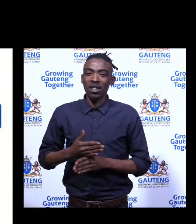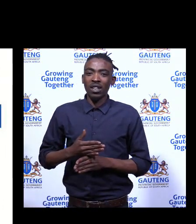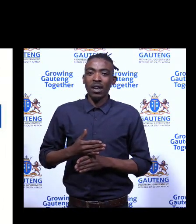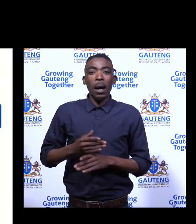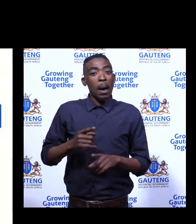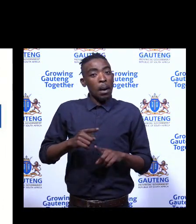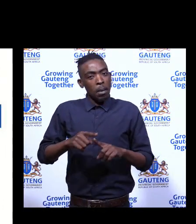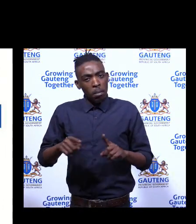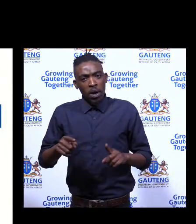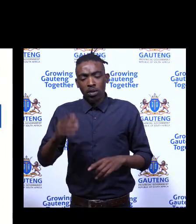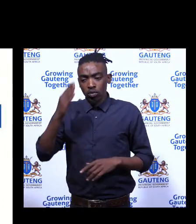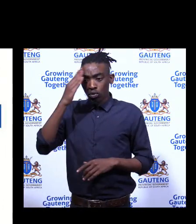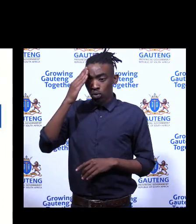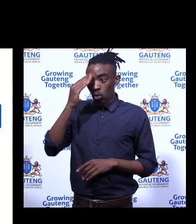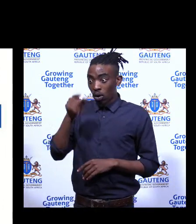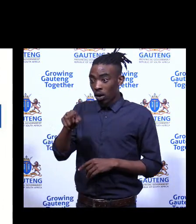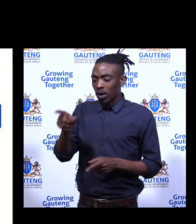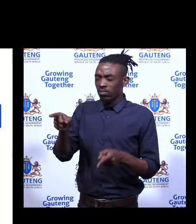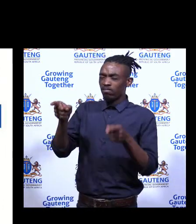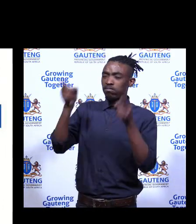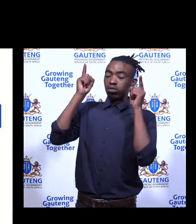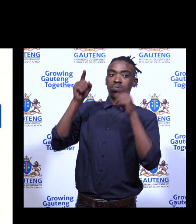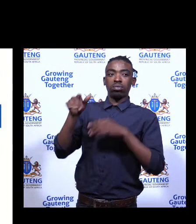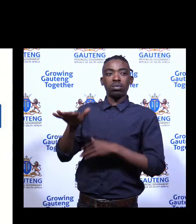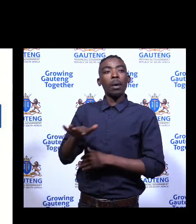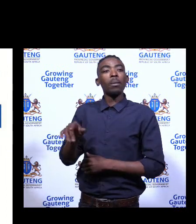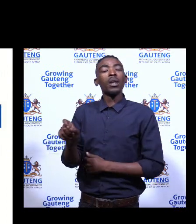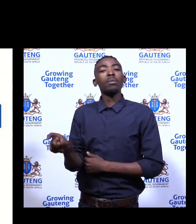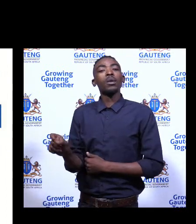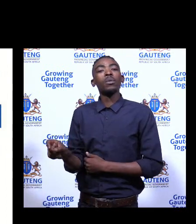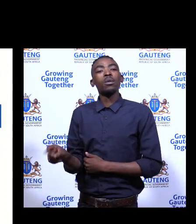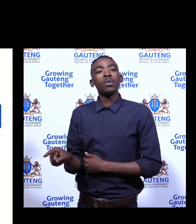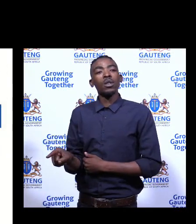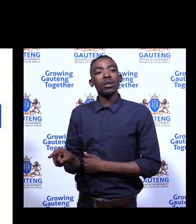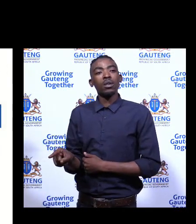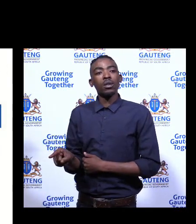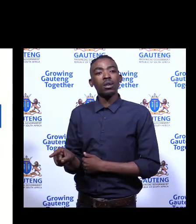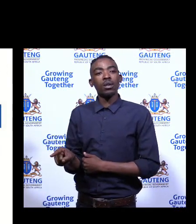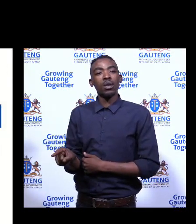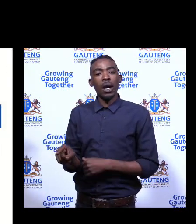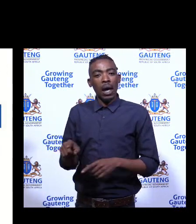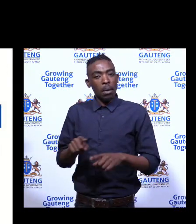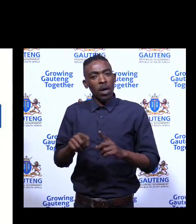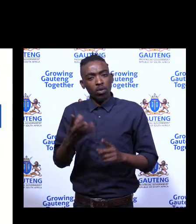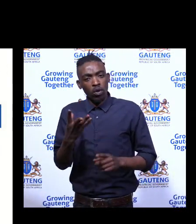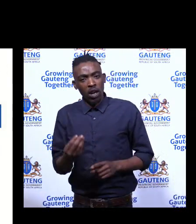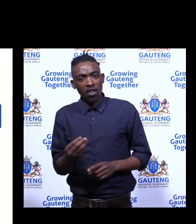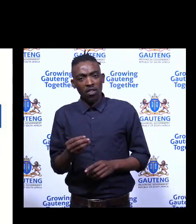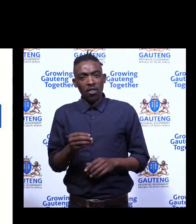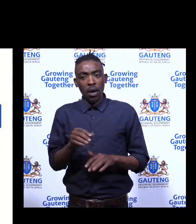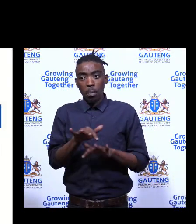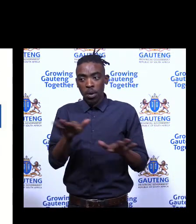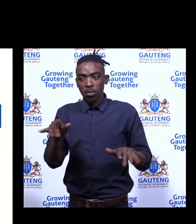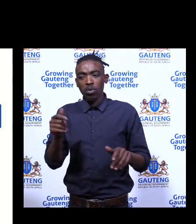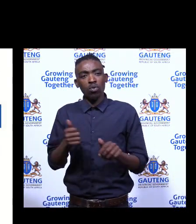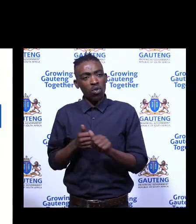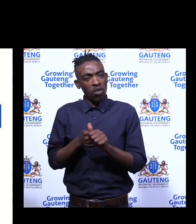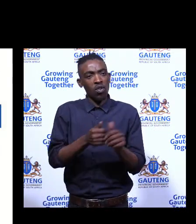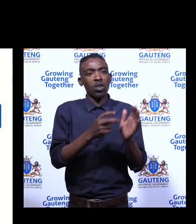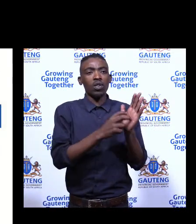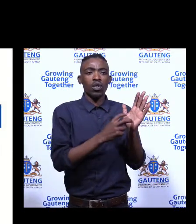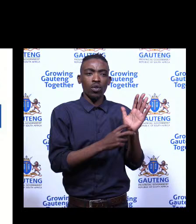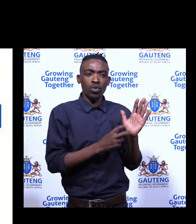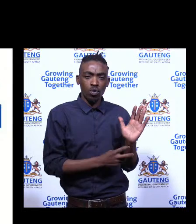hotspots in that aspect. With a corporate governance, which is of the chief director, but